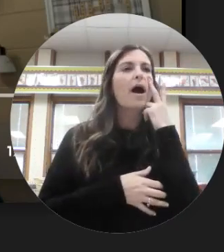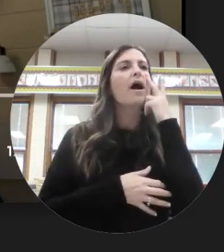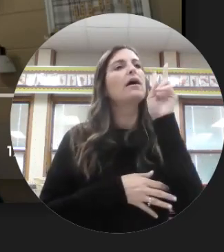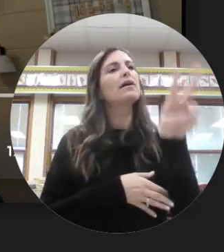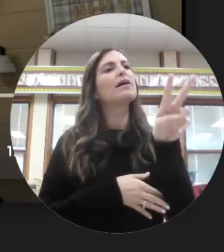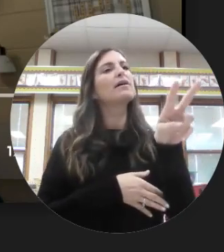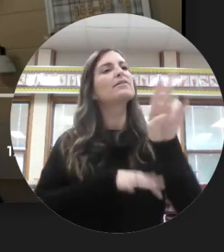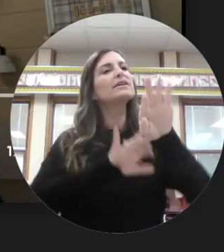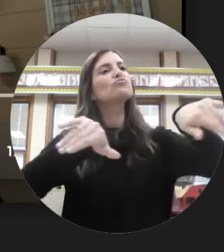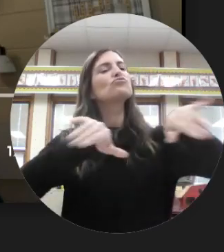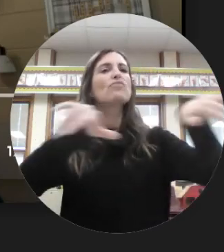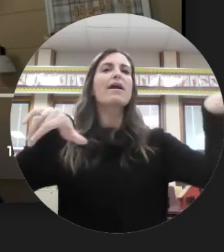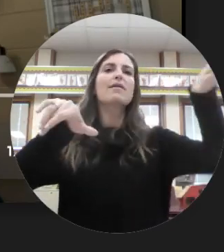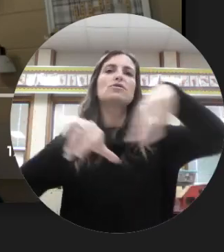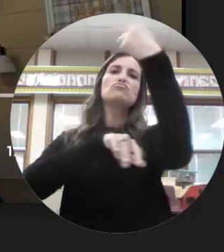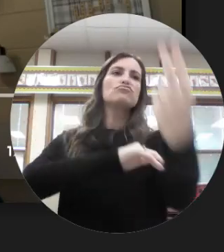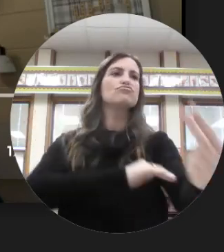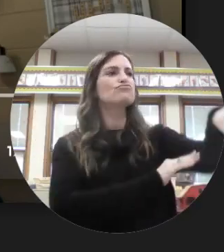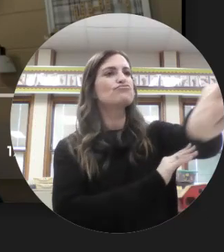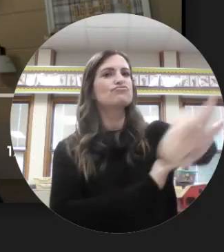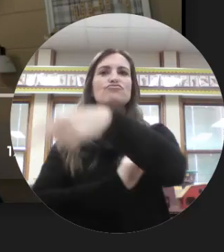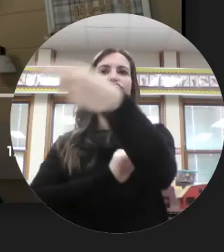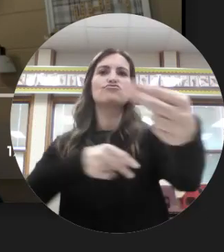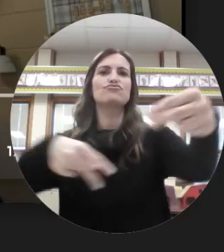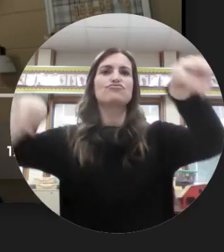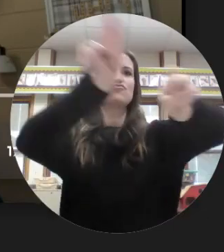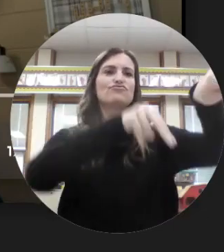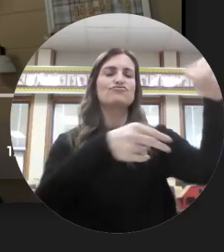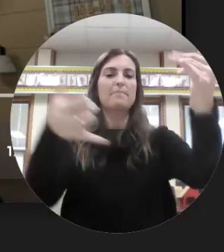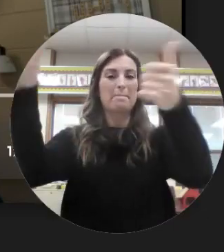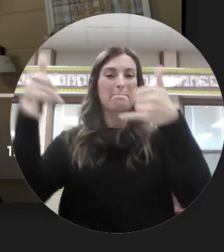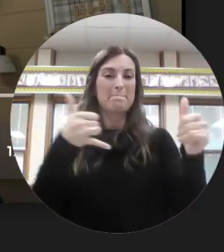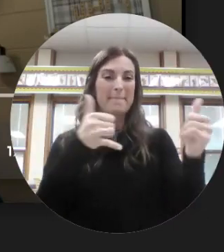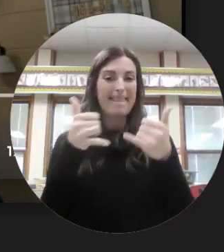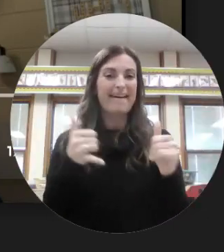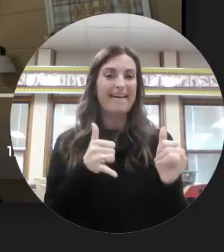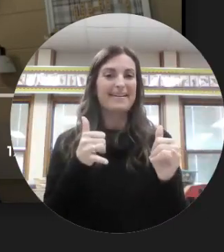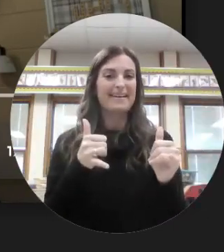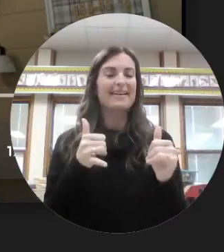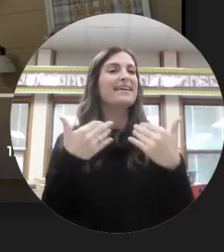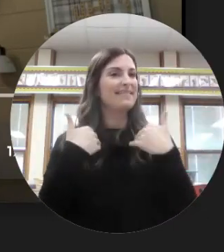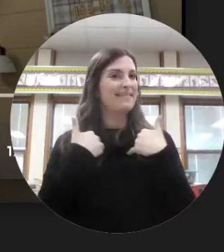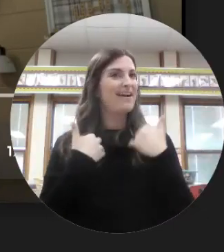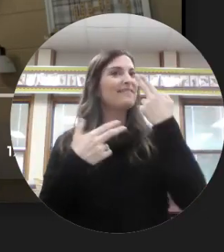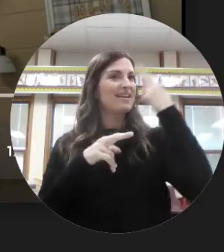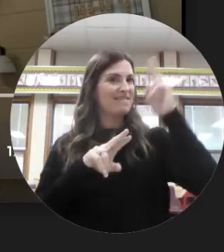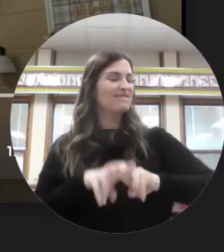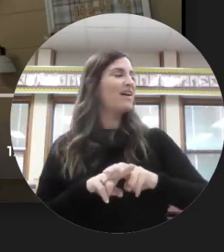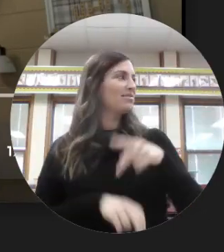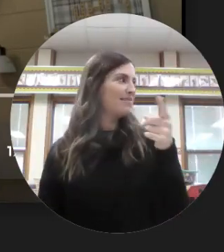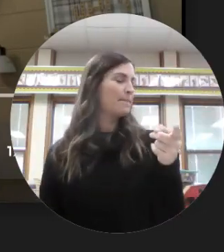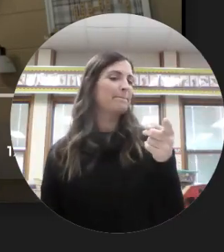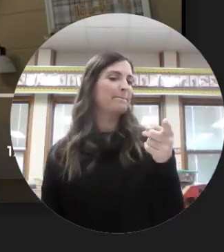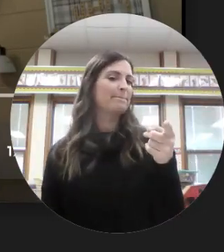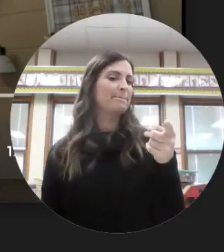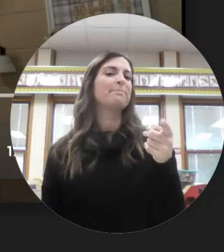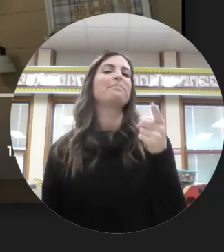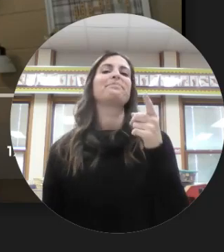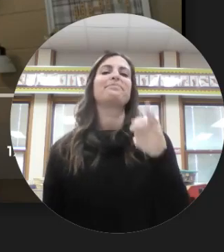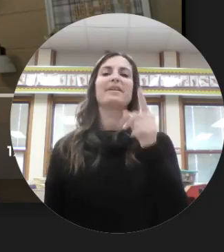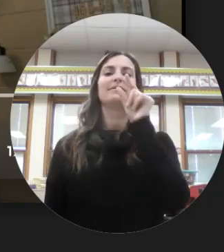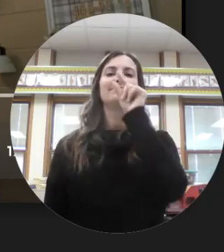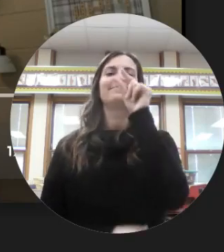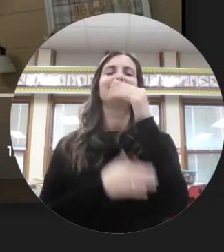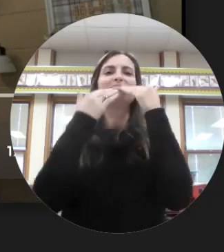as they swam and dove and sloshed around with one another. They seemed to be having a ridiculous amount of fun. And suddenly, the gosling